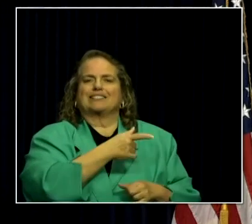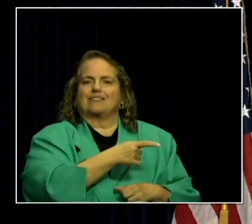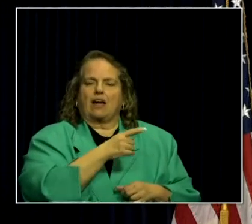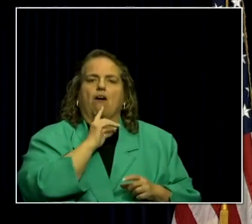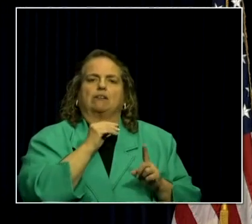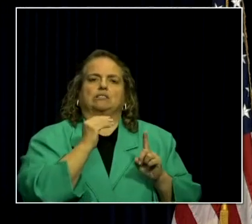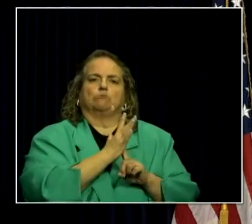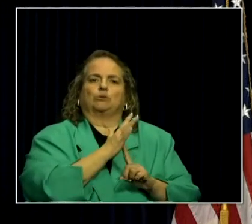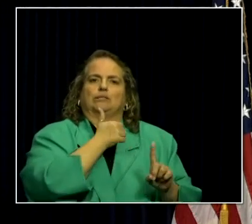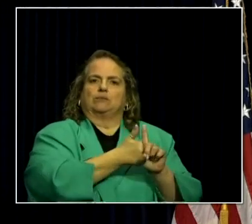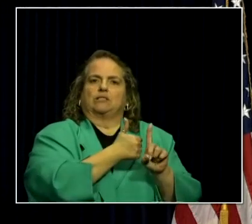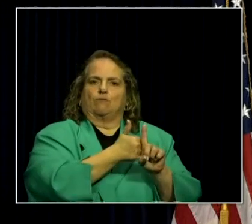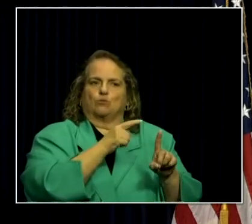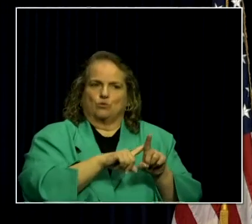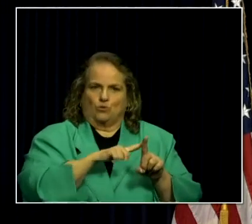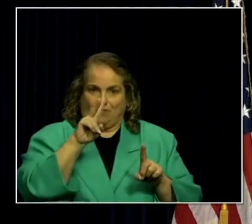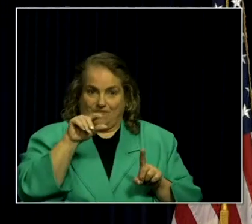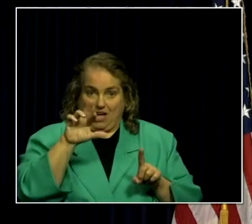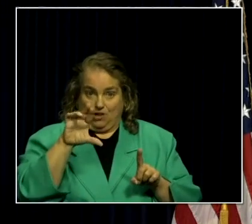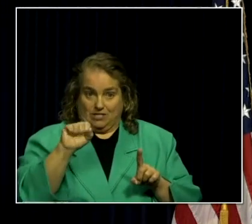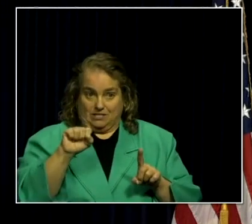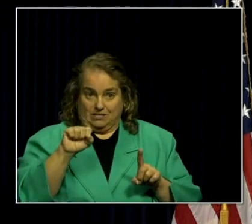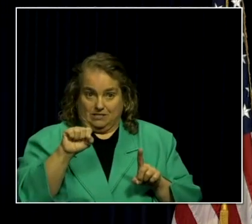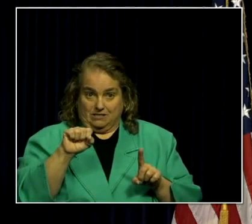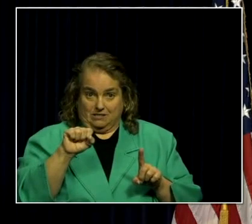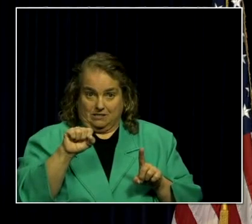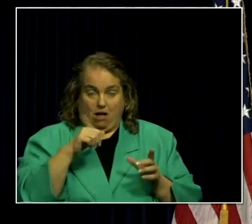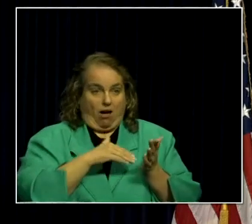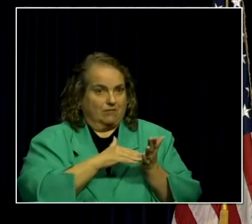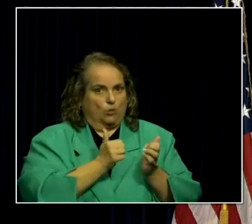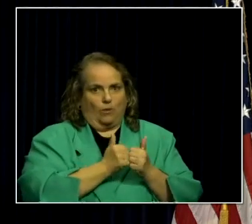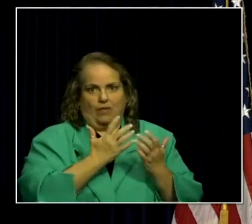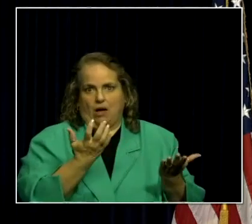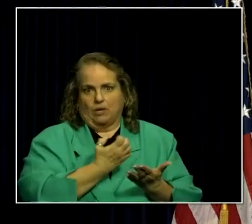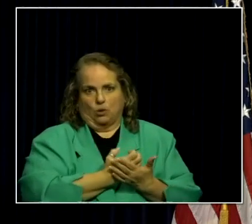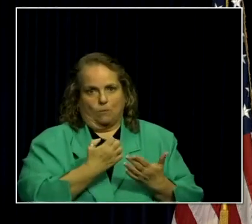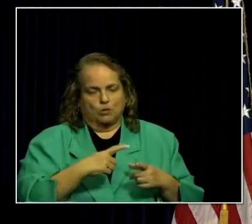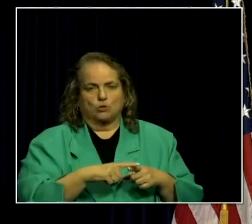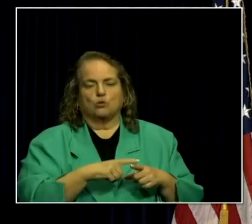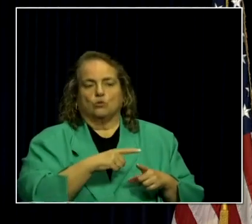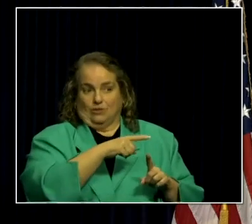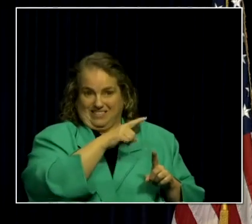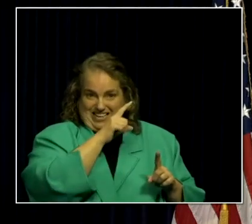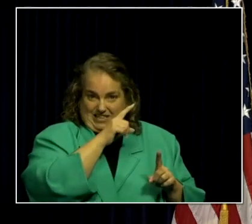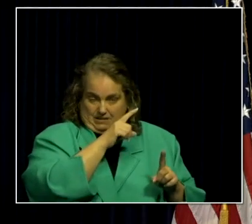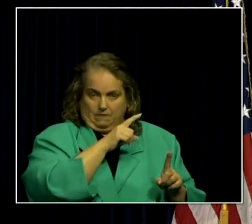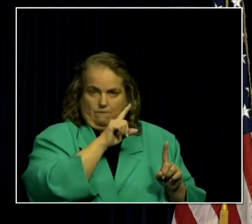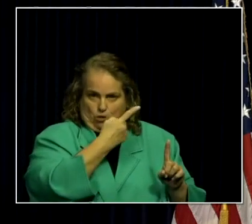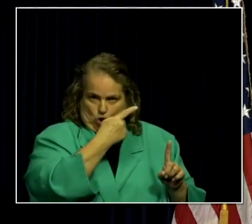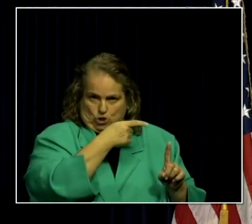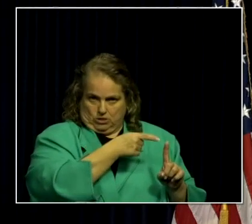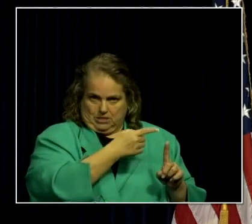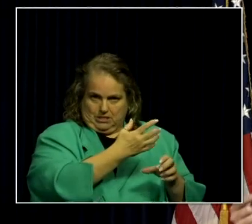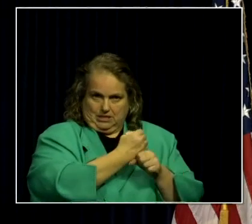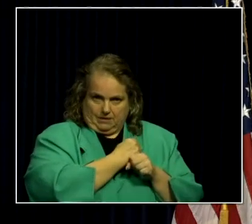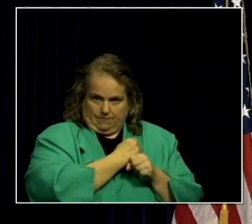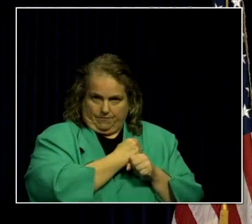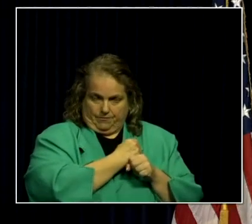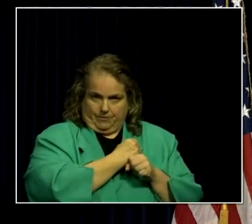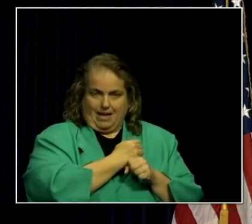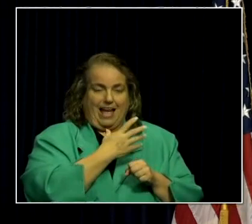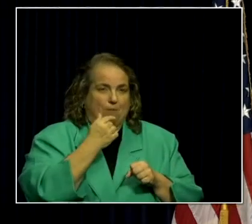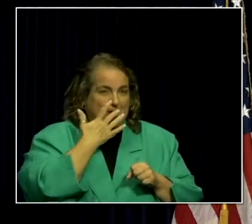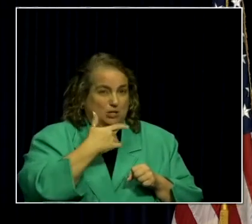virus, oftentimes without the equipment they need, so that they can help protect us. We're going to make sure we're prioritizing them because we also need them